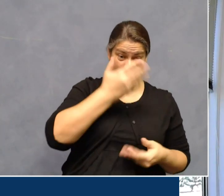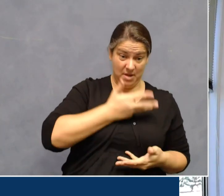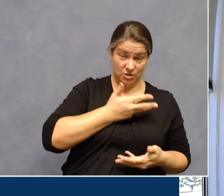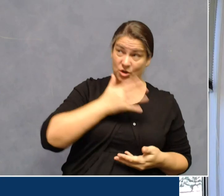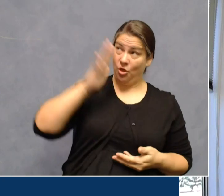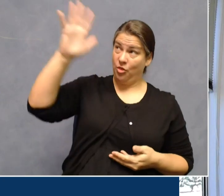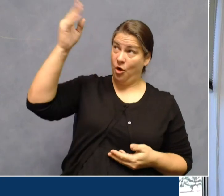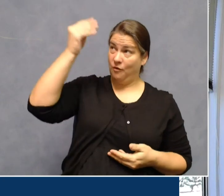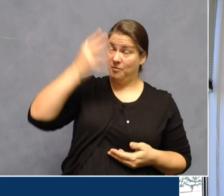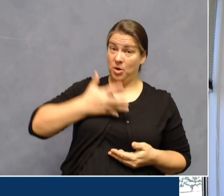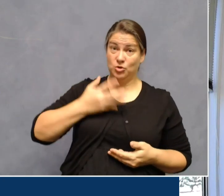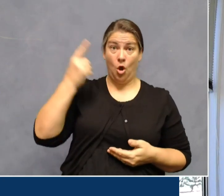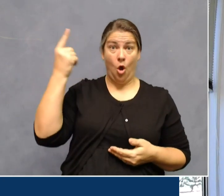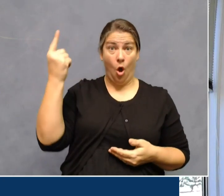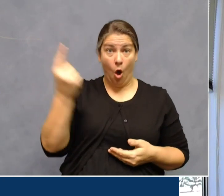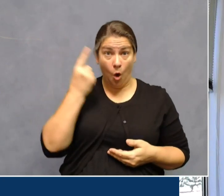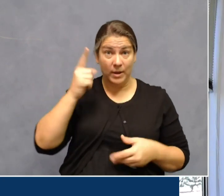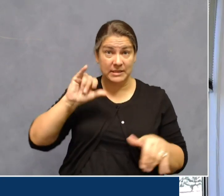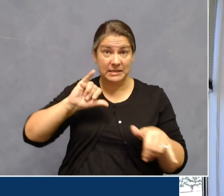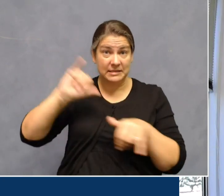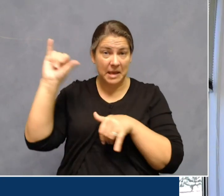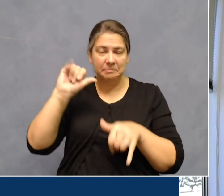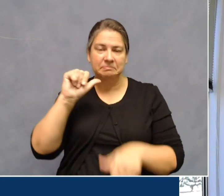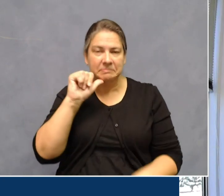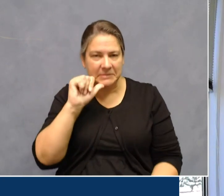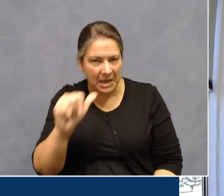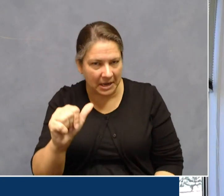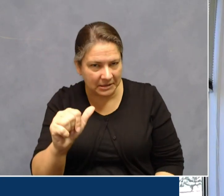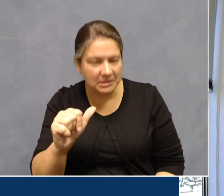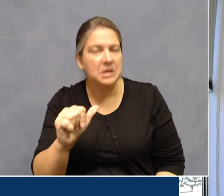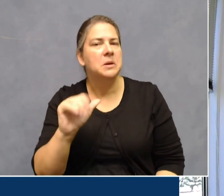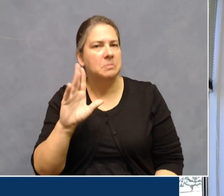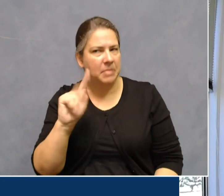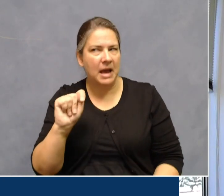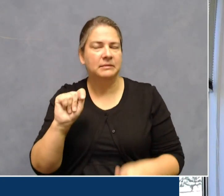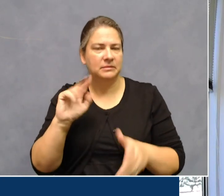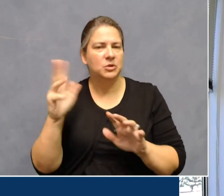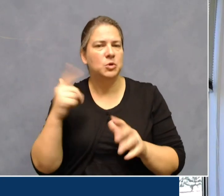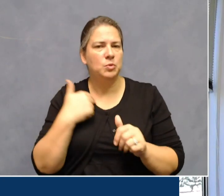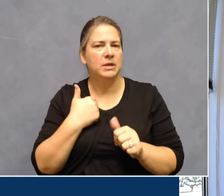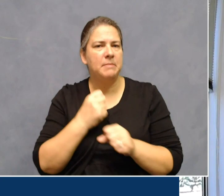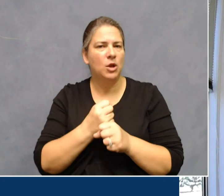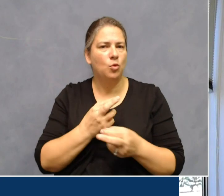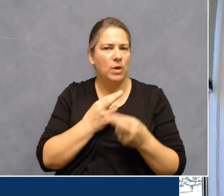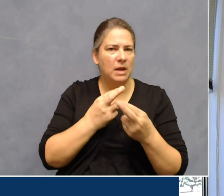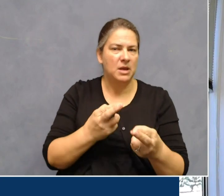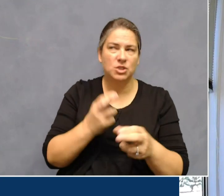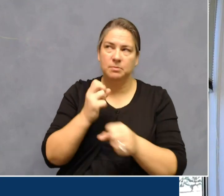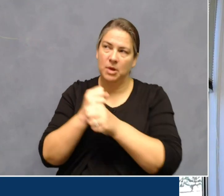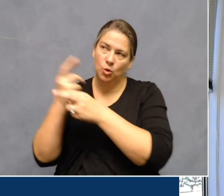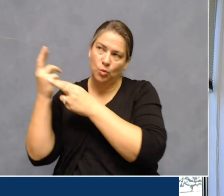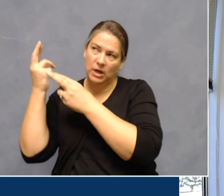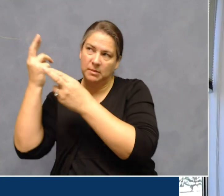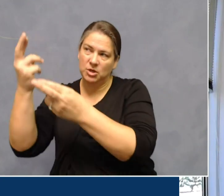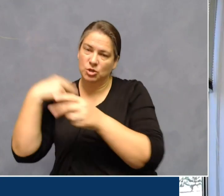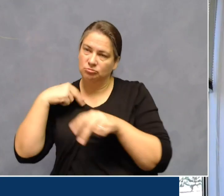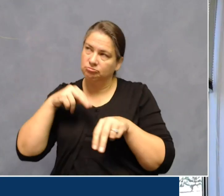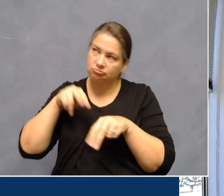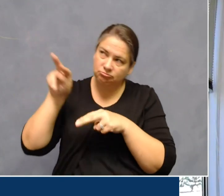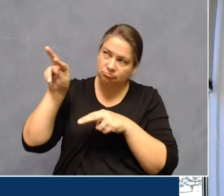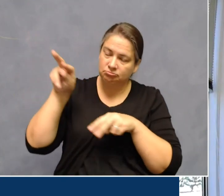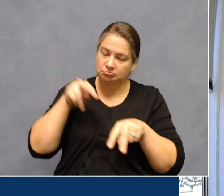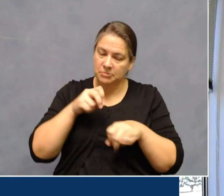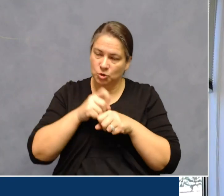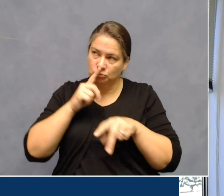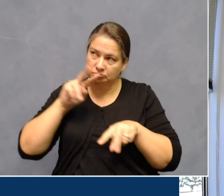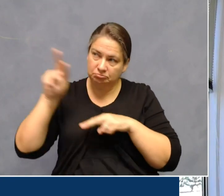very similar recommendations. So the federal government, the White House Coronavirus Task Force, has observed that Kentucky is in